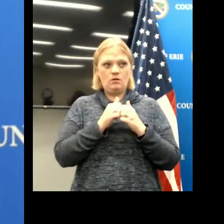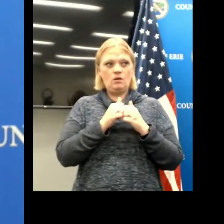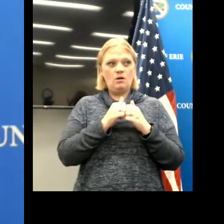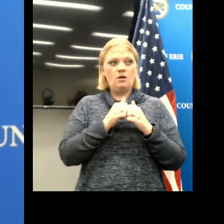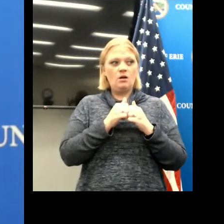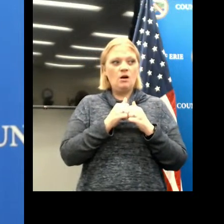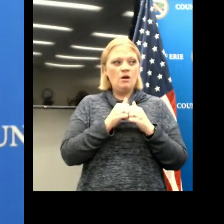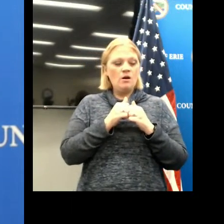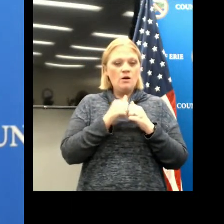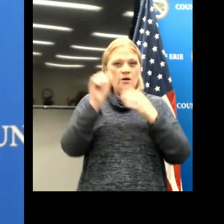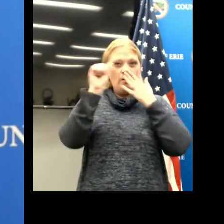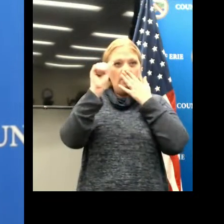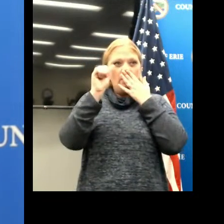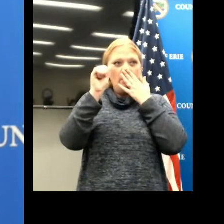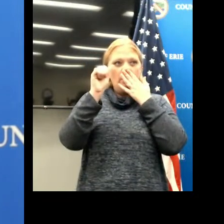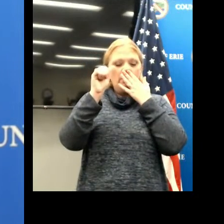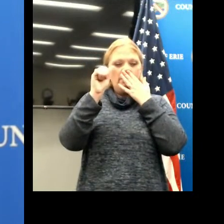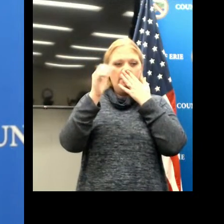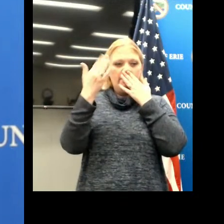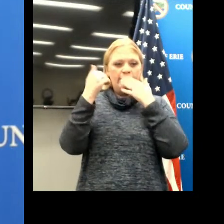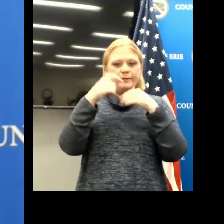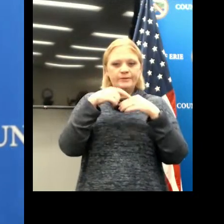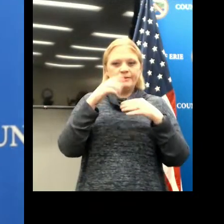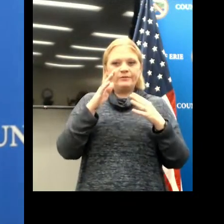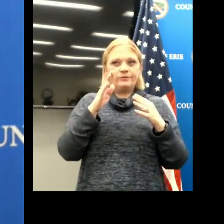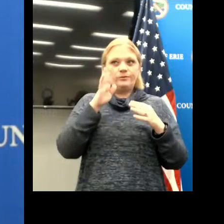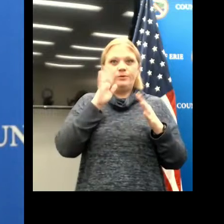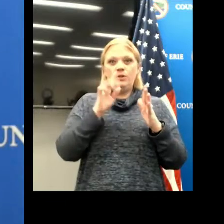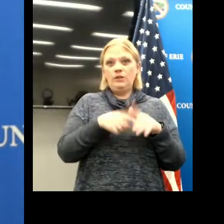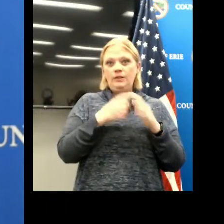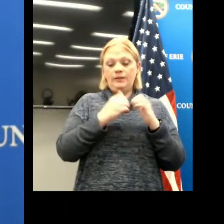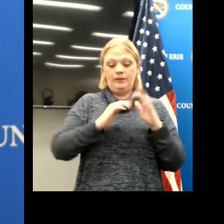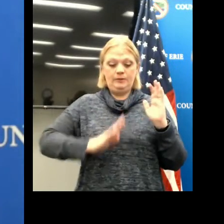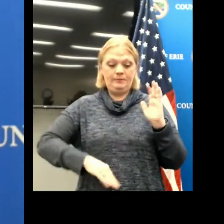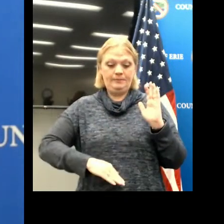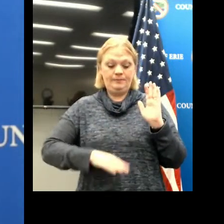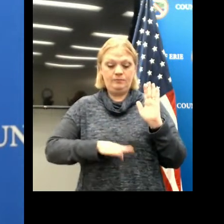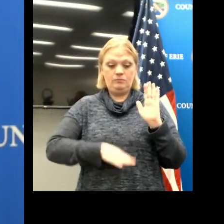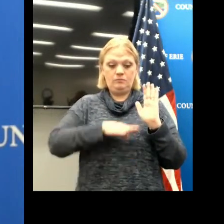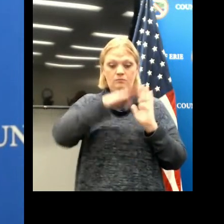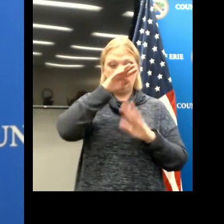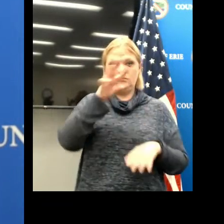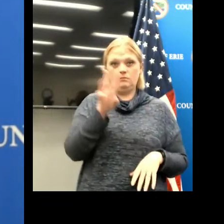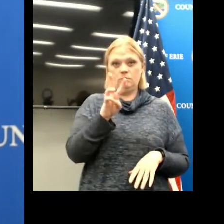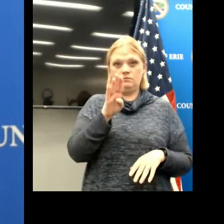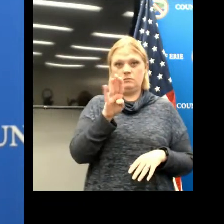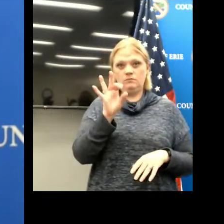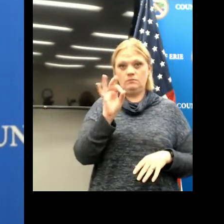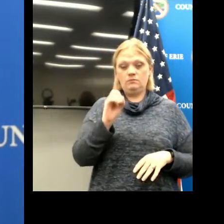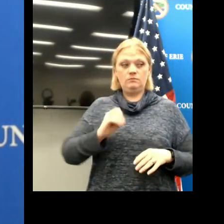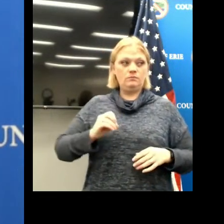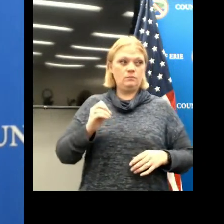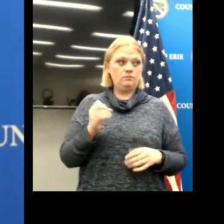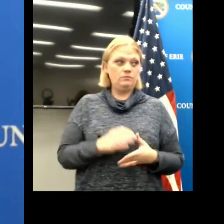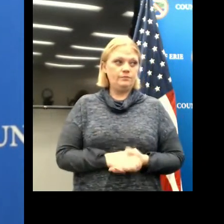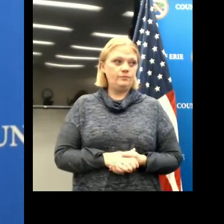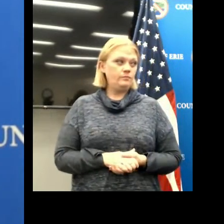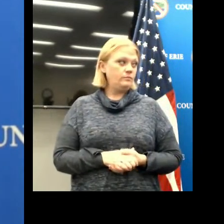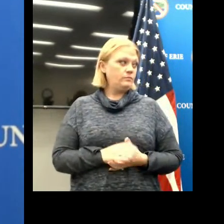last time, so we'll start from the top or the bottom of the alphabet, and we'll start with WBFO. Is anybody on from